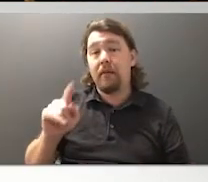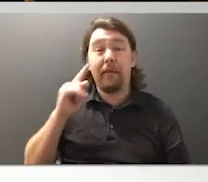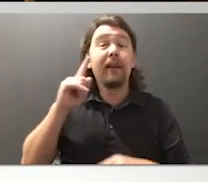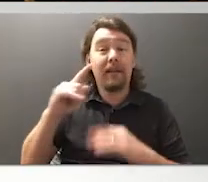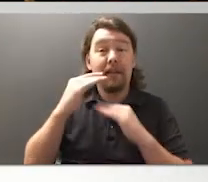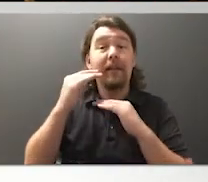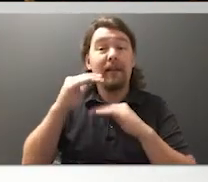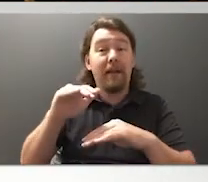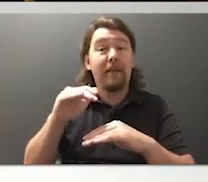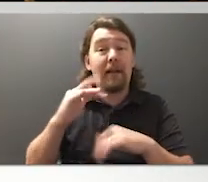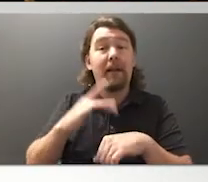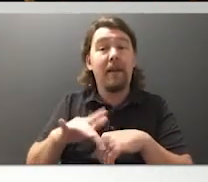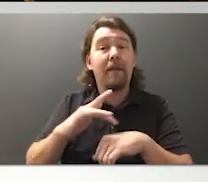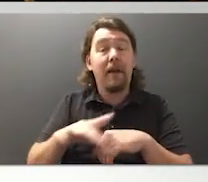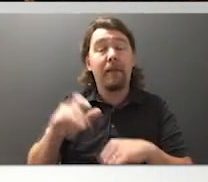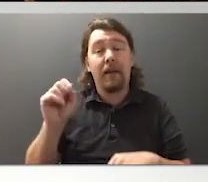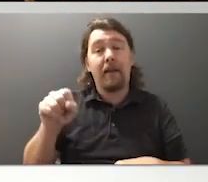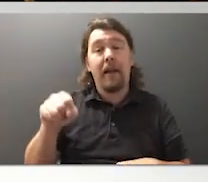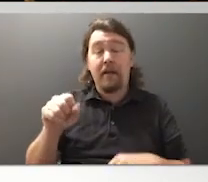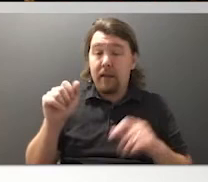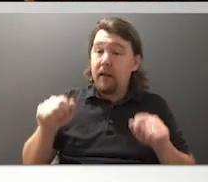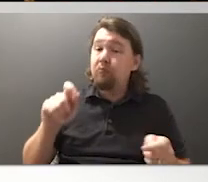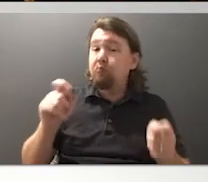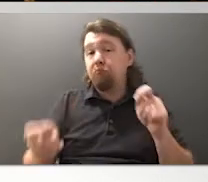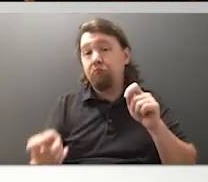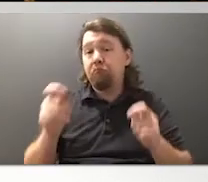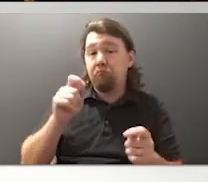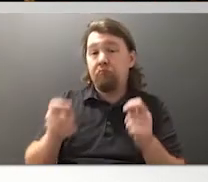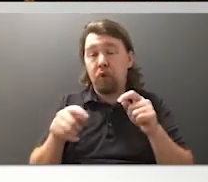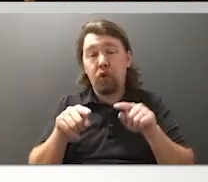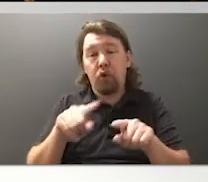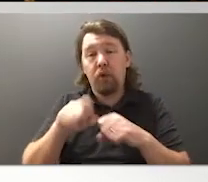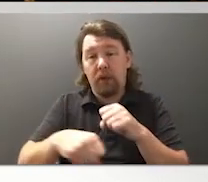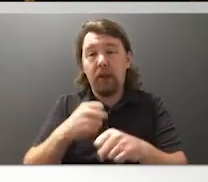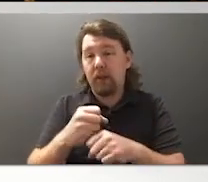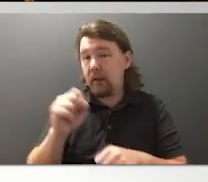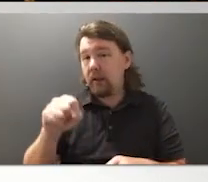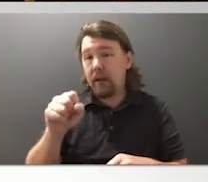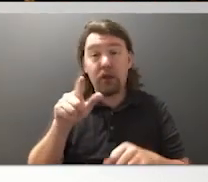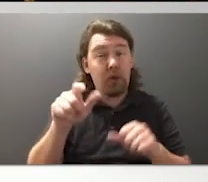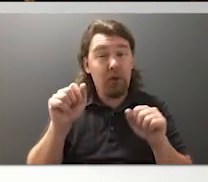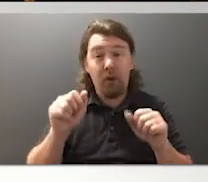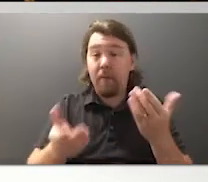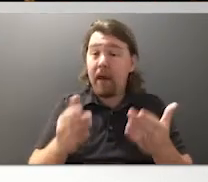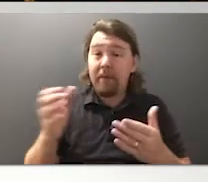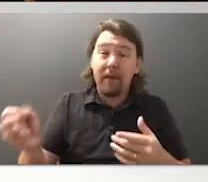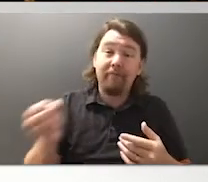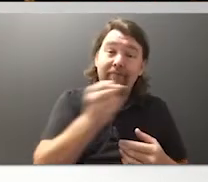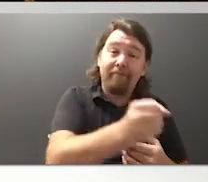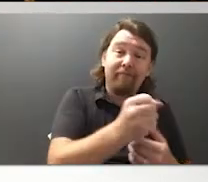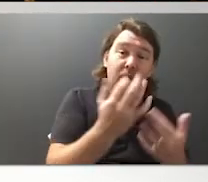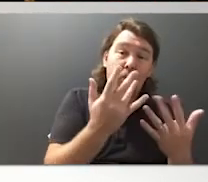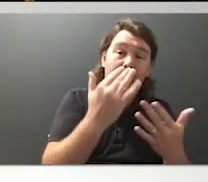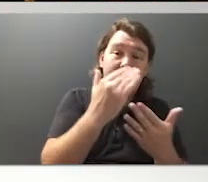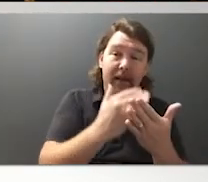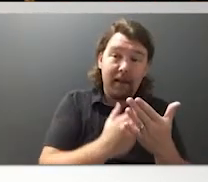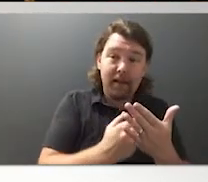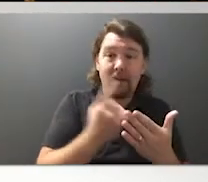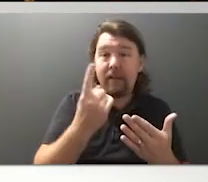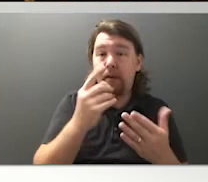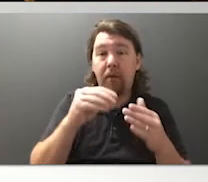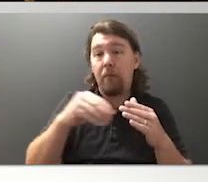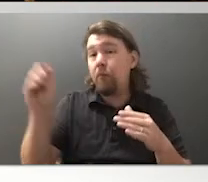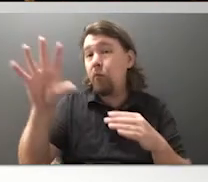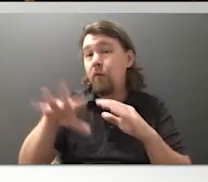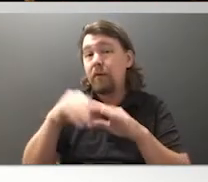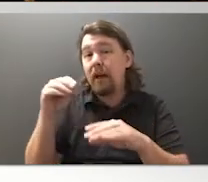available. It can change throughout the year. You can be put on a wait list, and when somebody moves out of state and forfeits